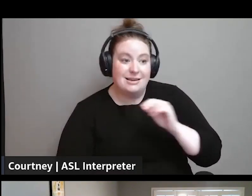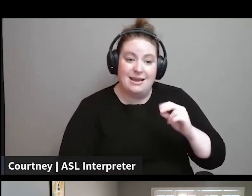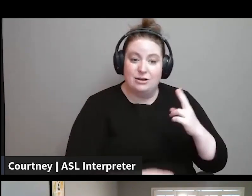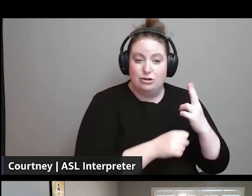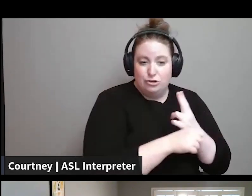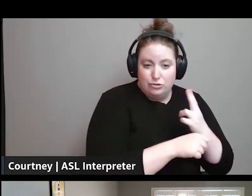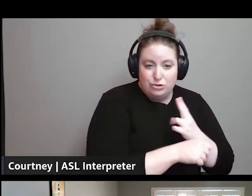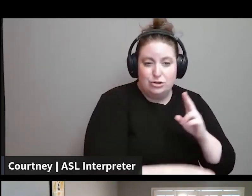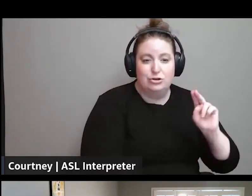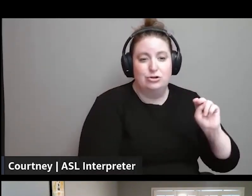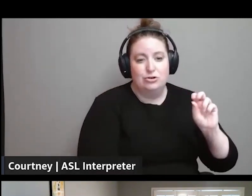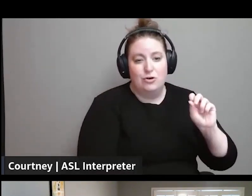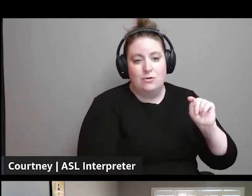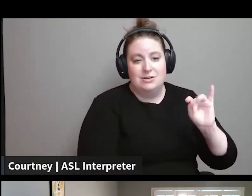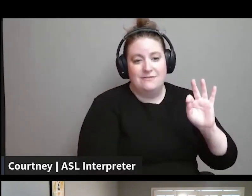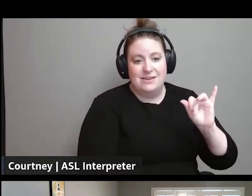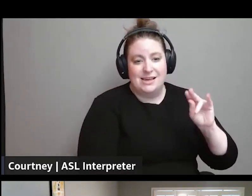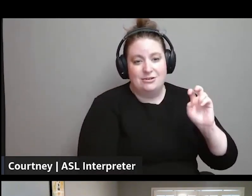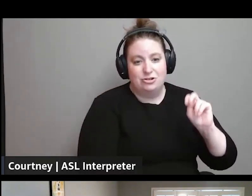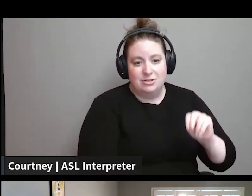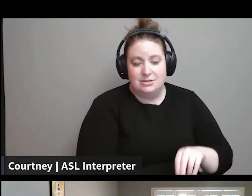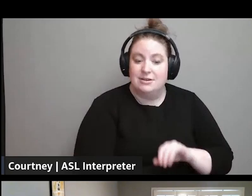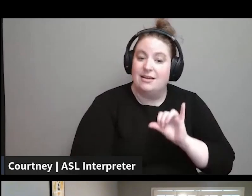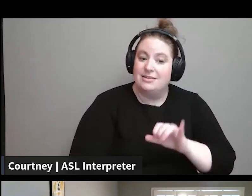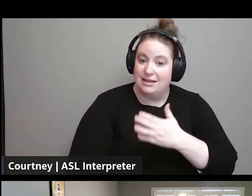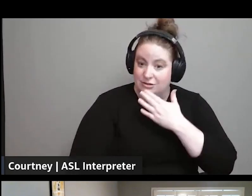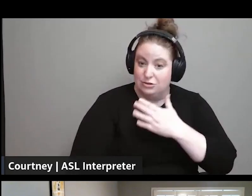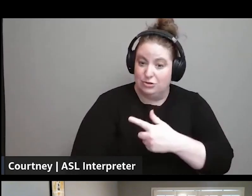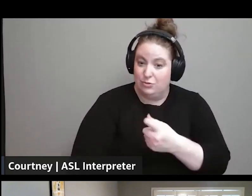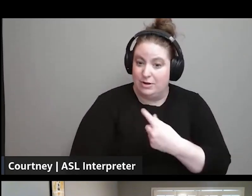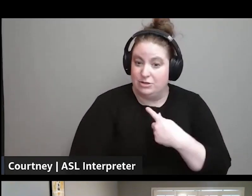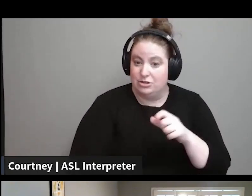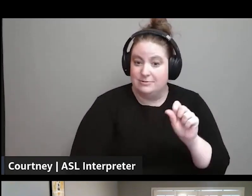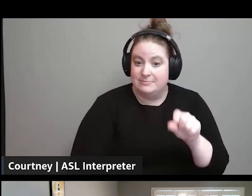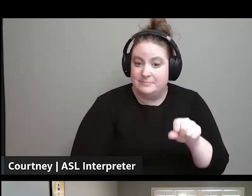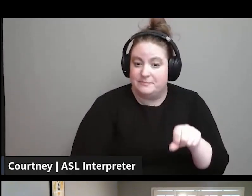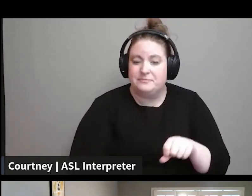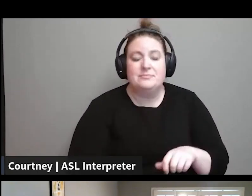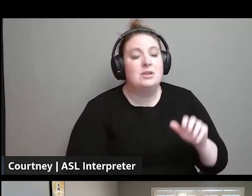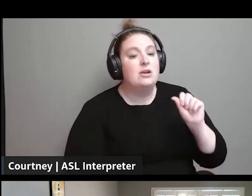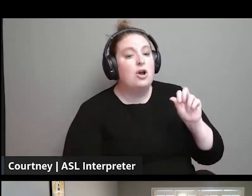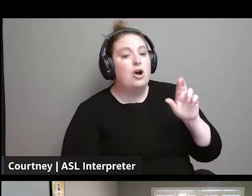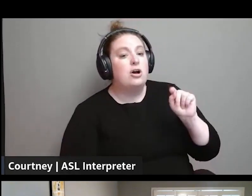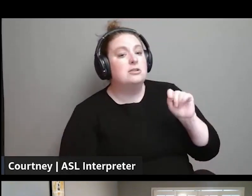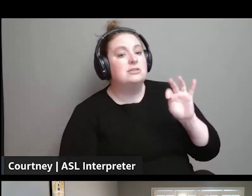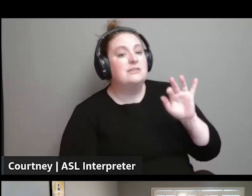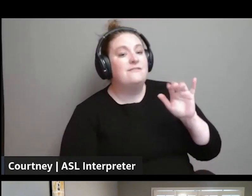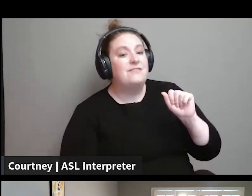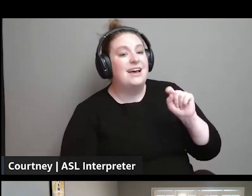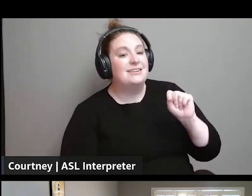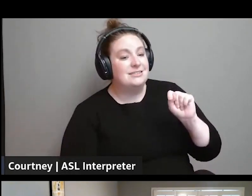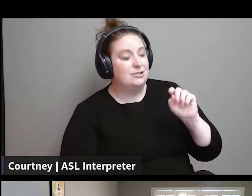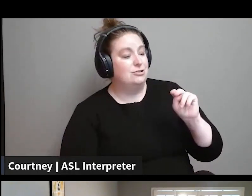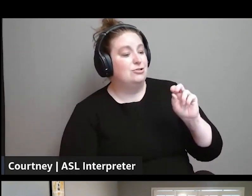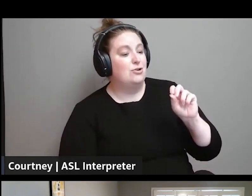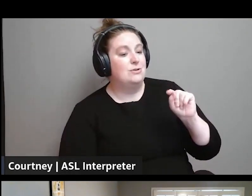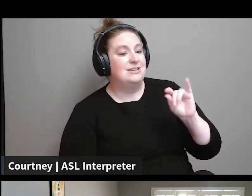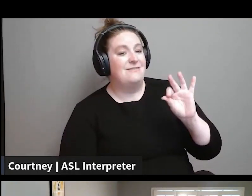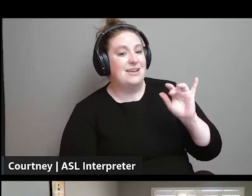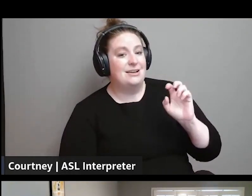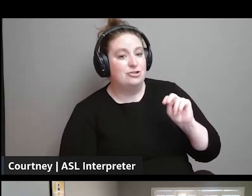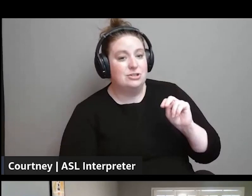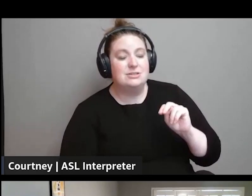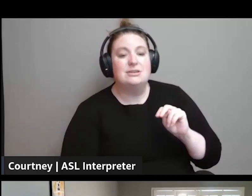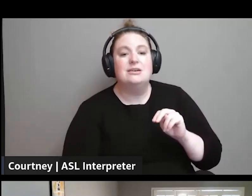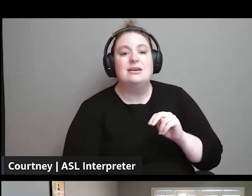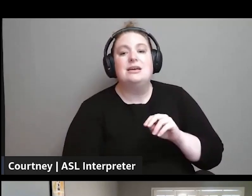Yeah, that's a great question. Thanks for asking. So Artifact notifications is actually powered by AWS